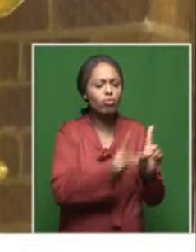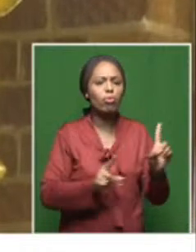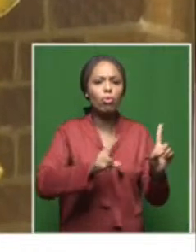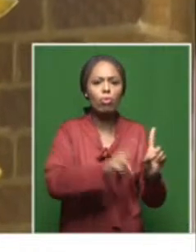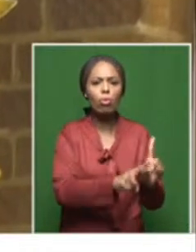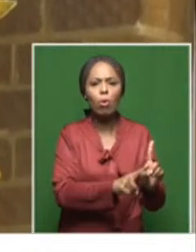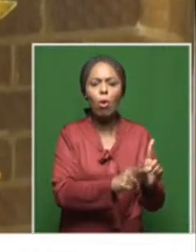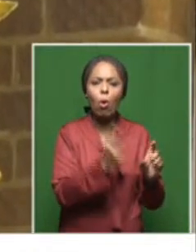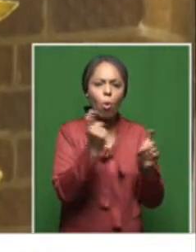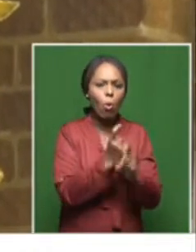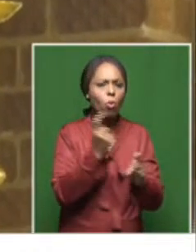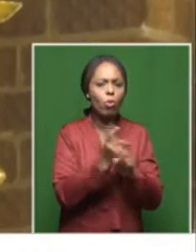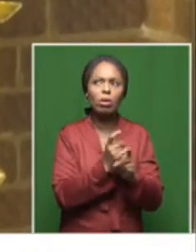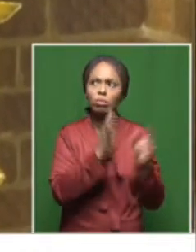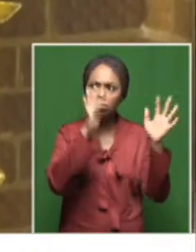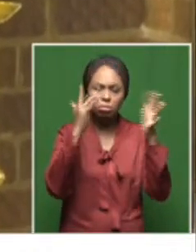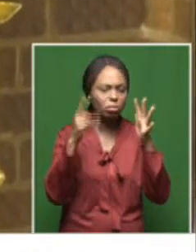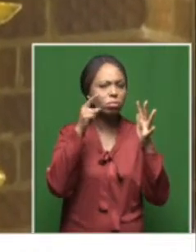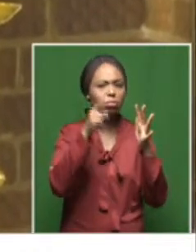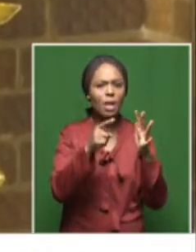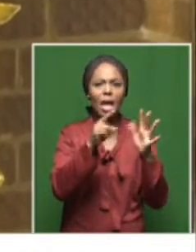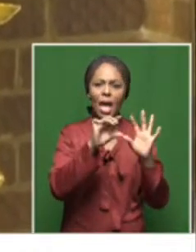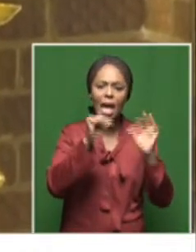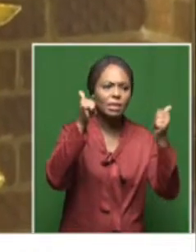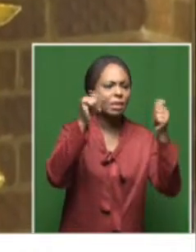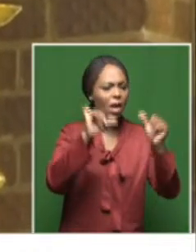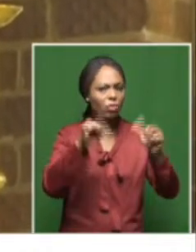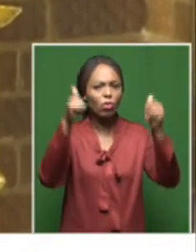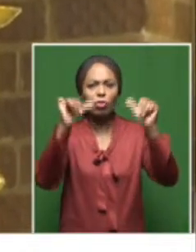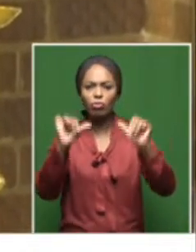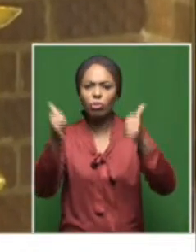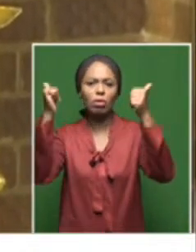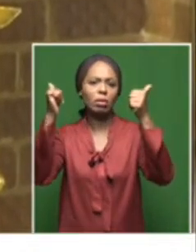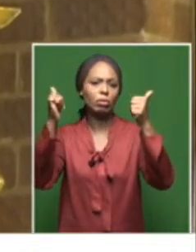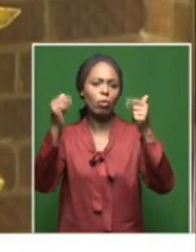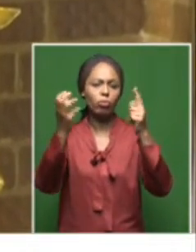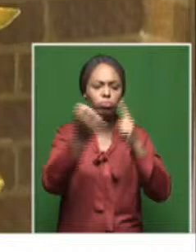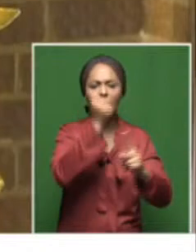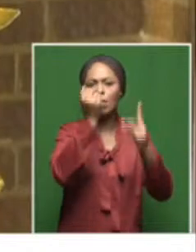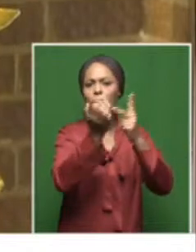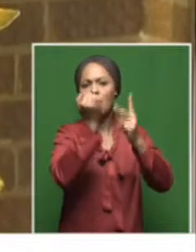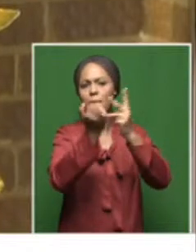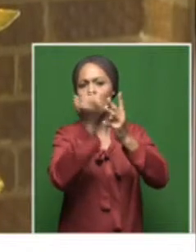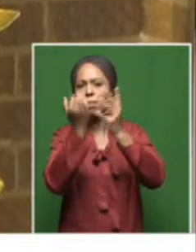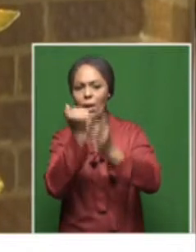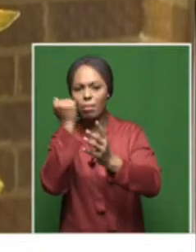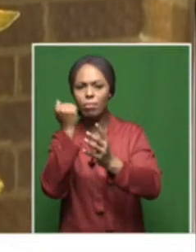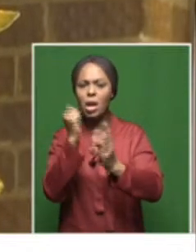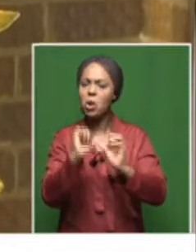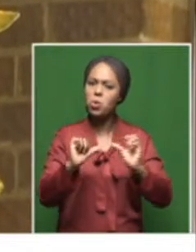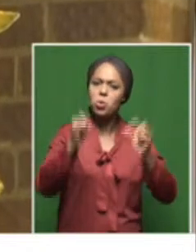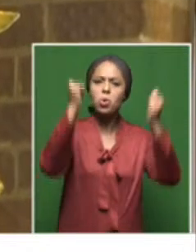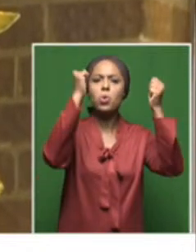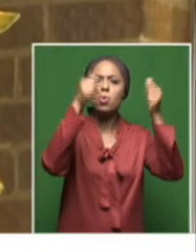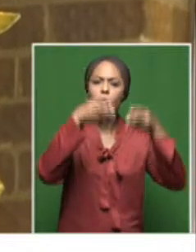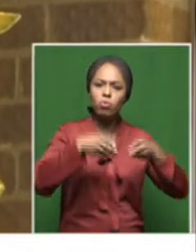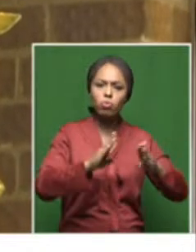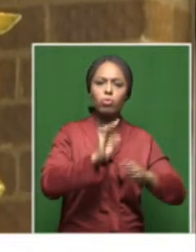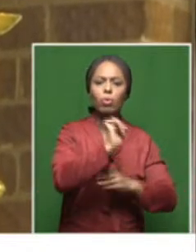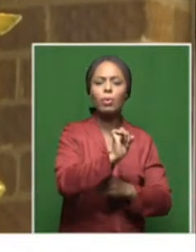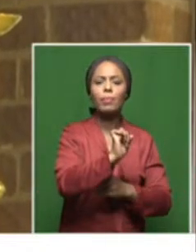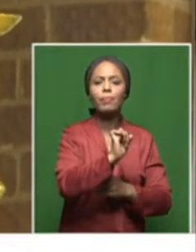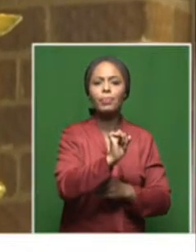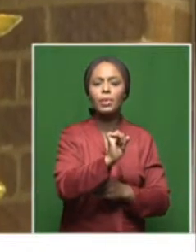excellence. All she embarked upon with great bravery would be